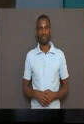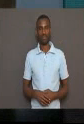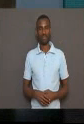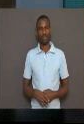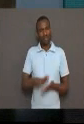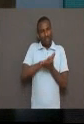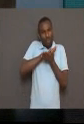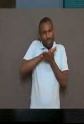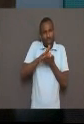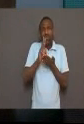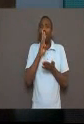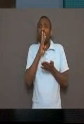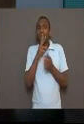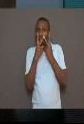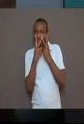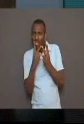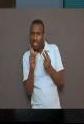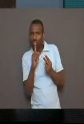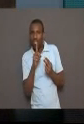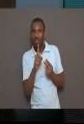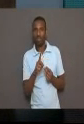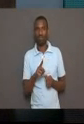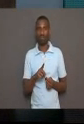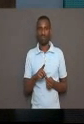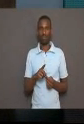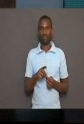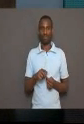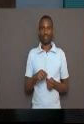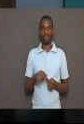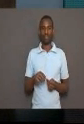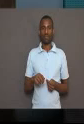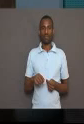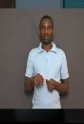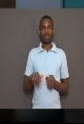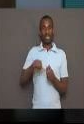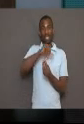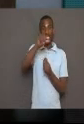Cooler weather indicates a rise in atmospheric pressure.